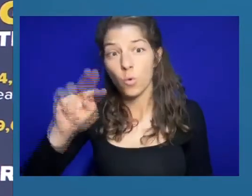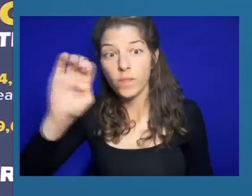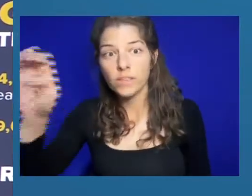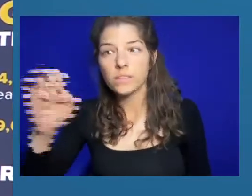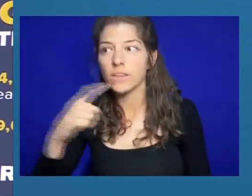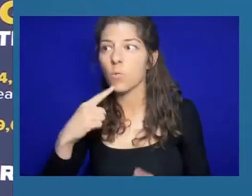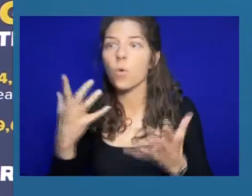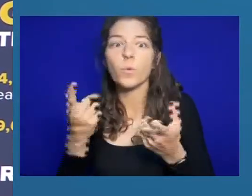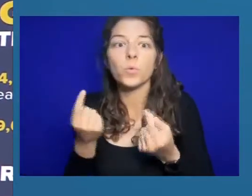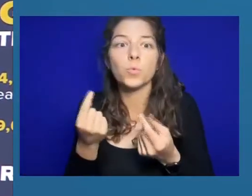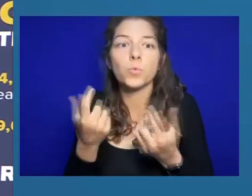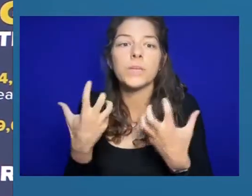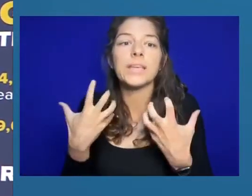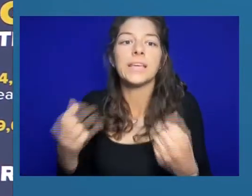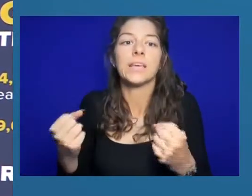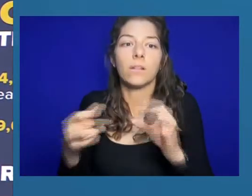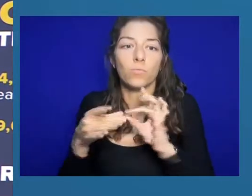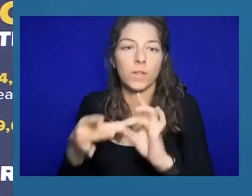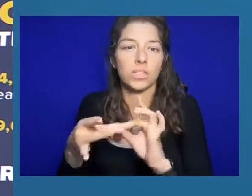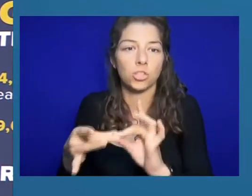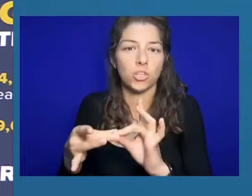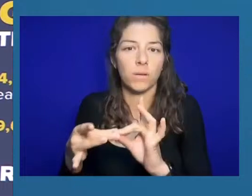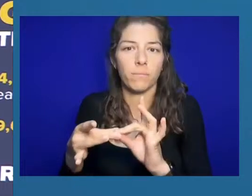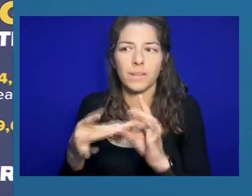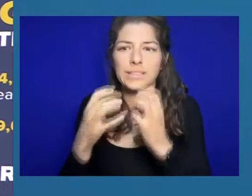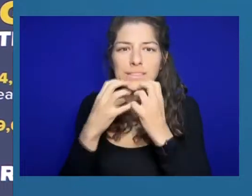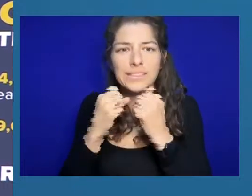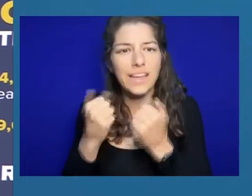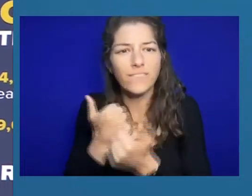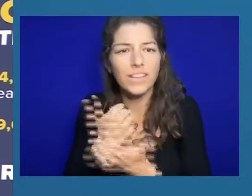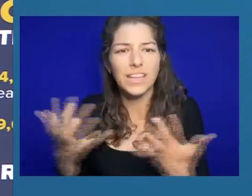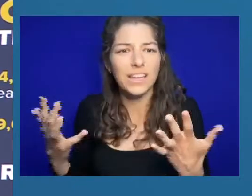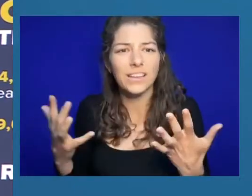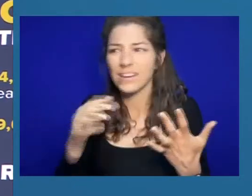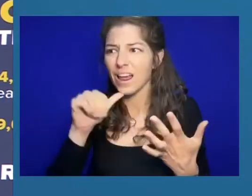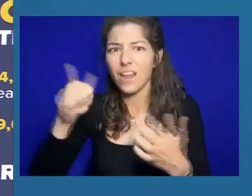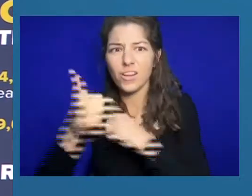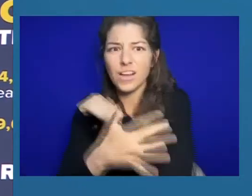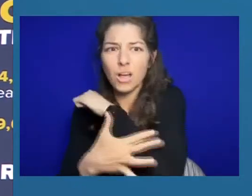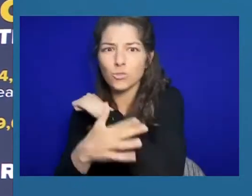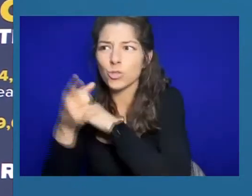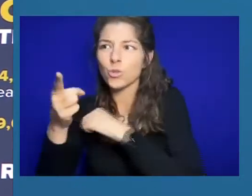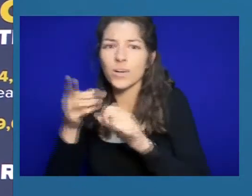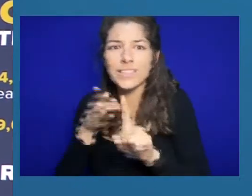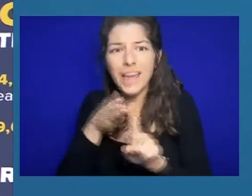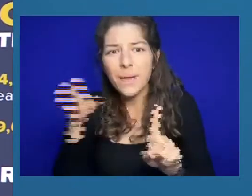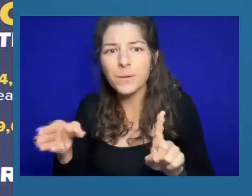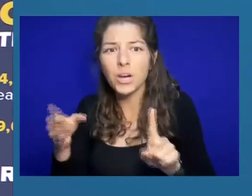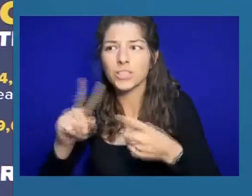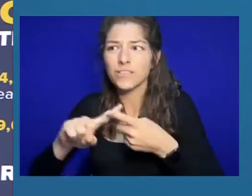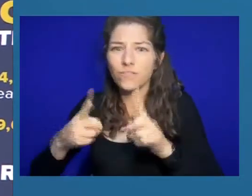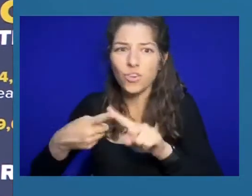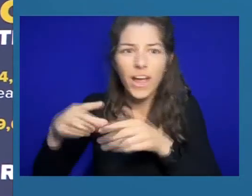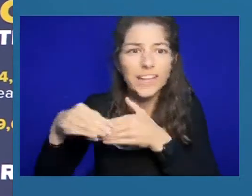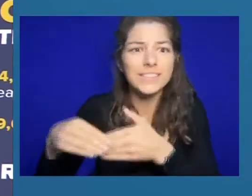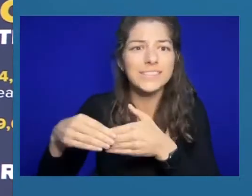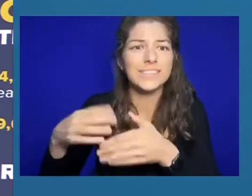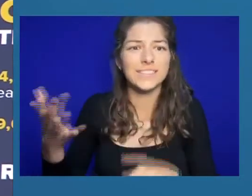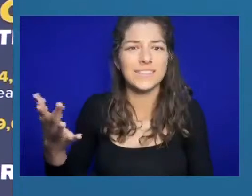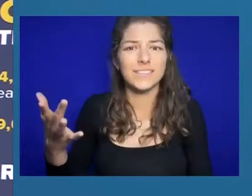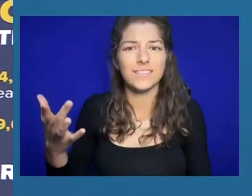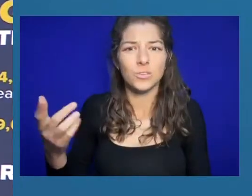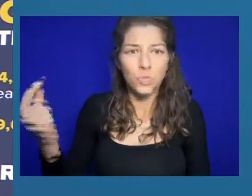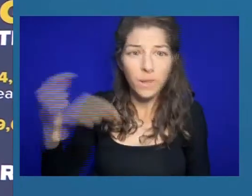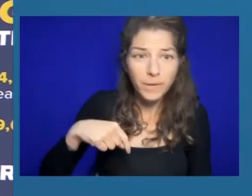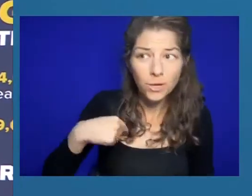we do to heal this relationship? It's everything. You're not another country, you're our neighbors, you're our friends. You come here, we